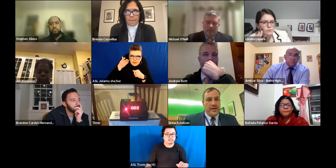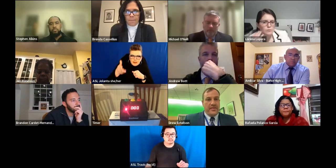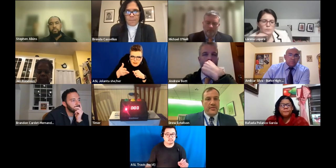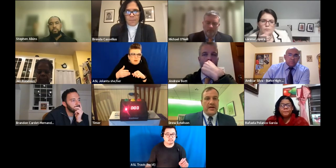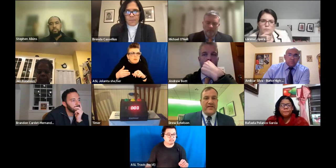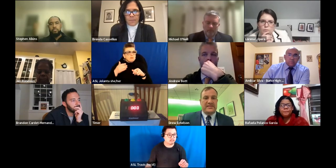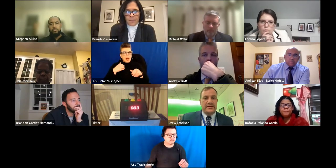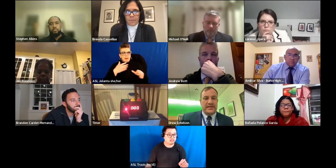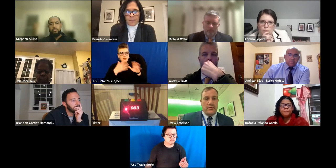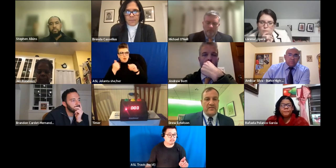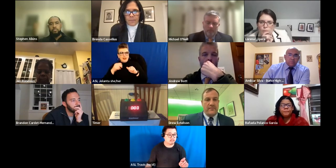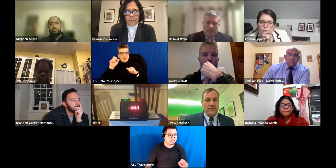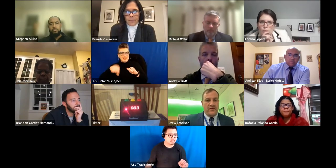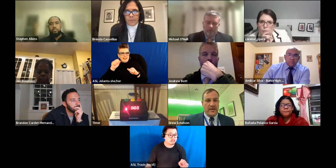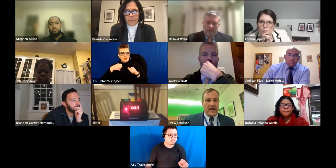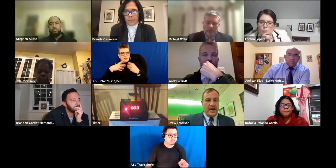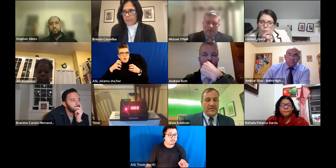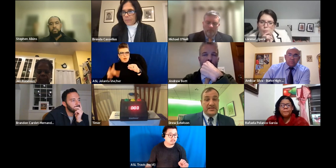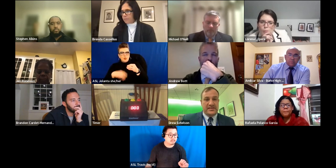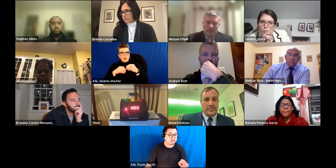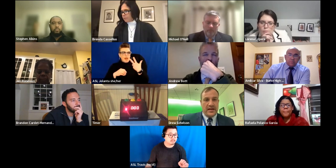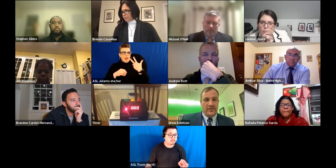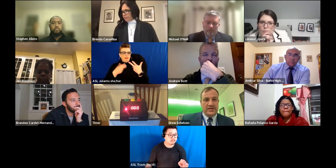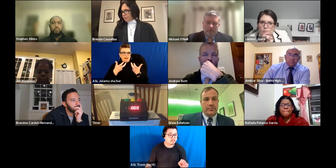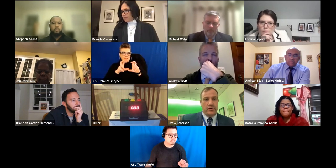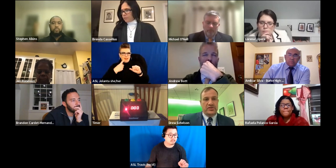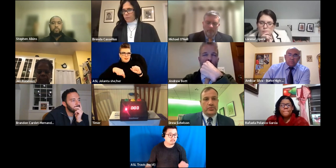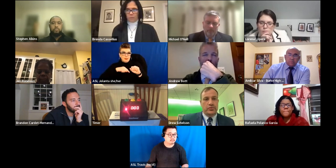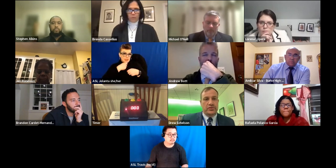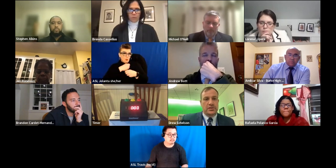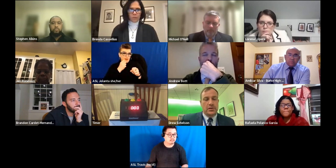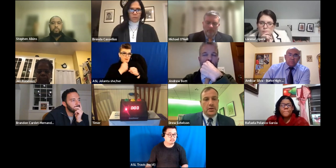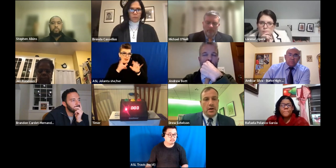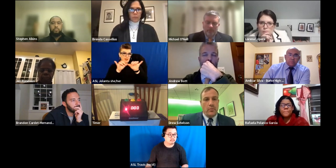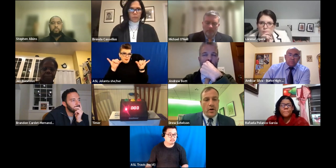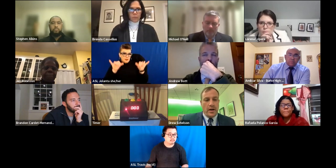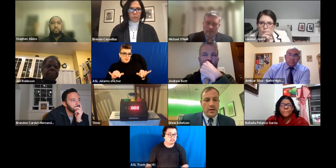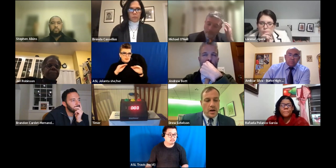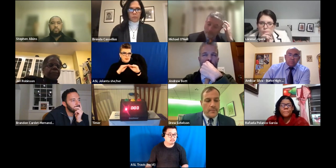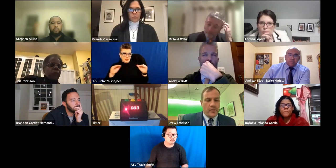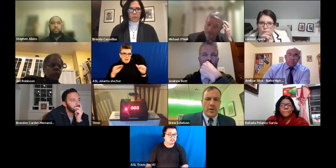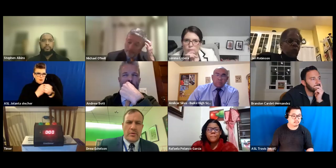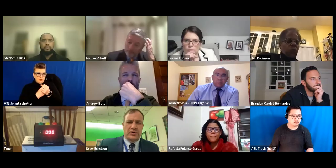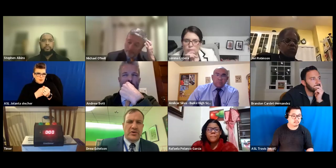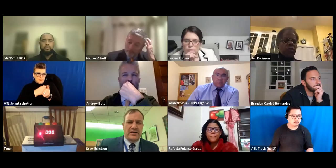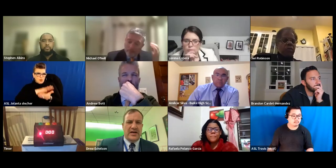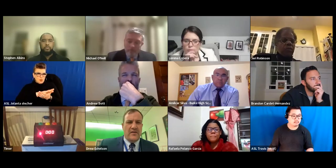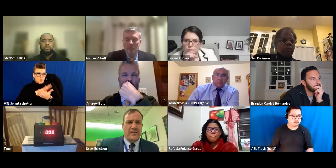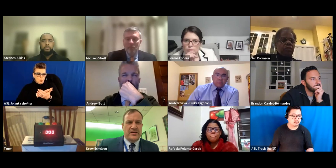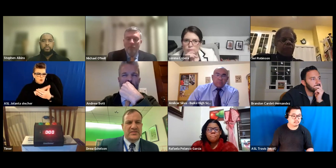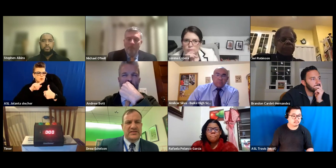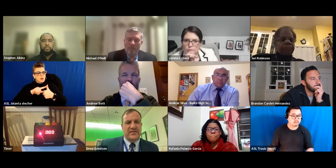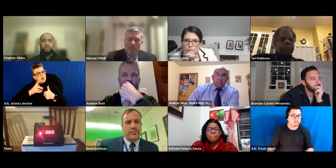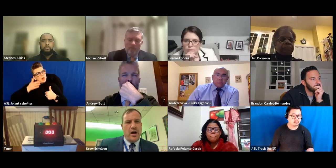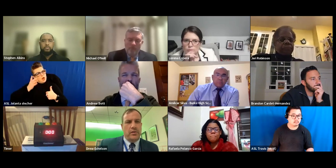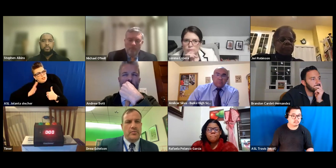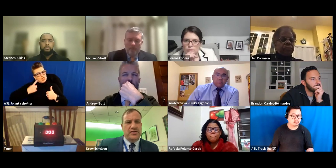add three investments that we've we've made at the system level to support schools um one we originally tried to solve